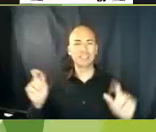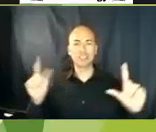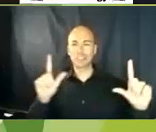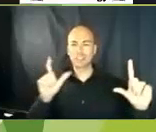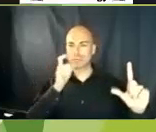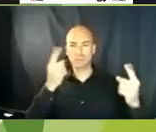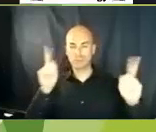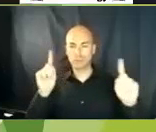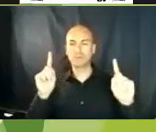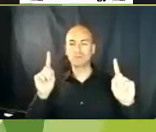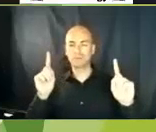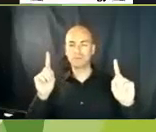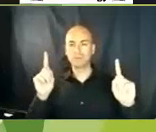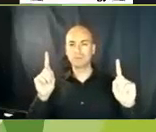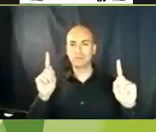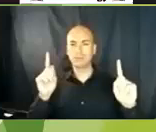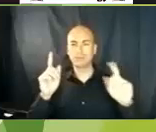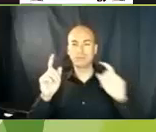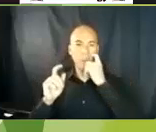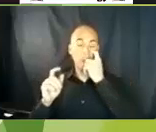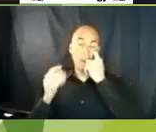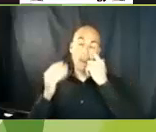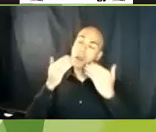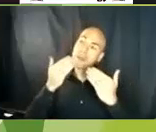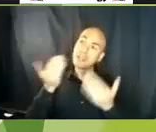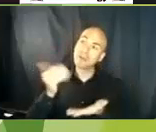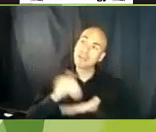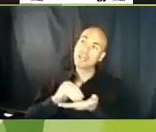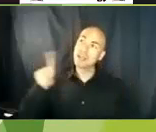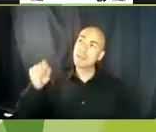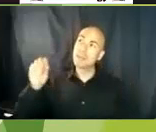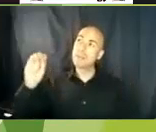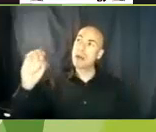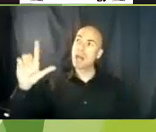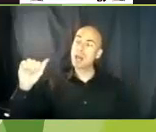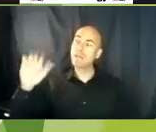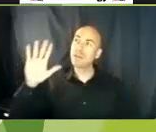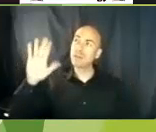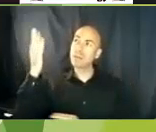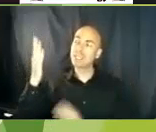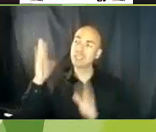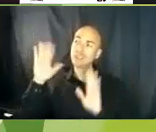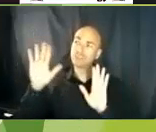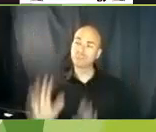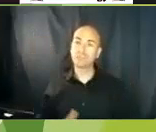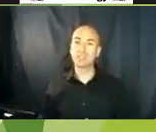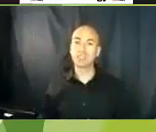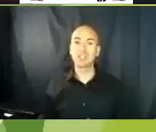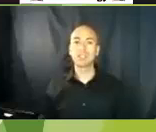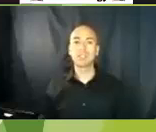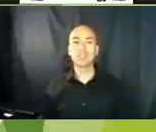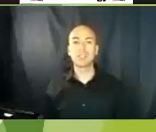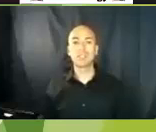That was fabulous. Absolutely fabulous. Thank you again, Paula, for a fabulous